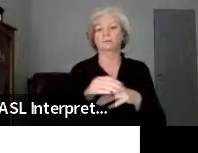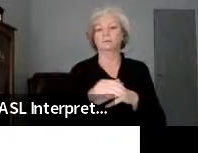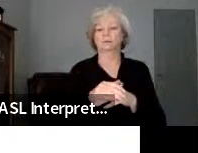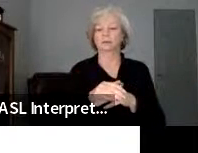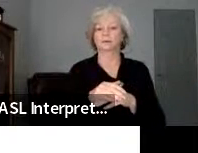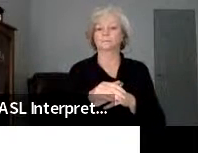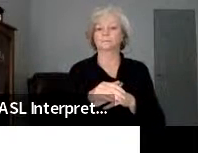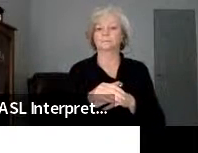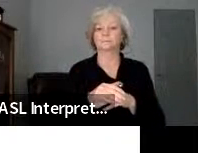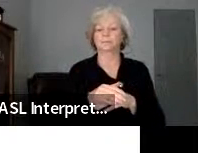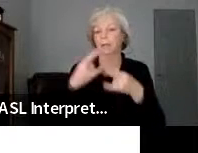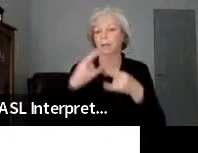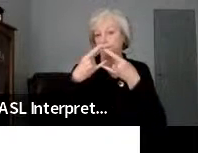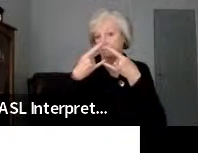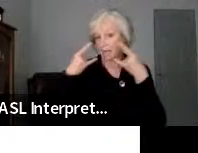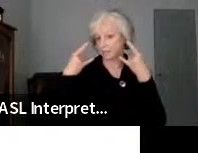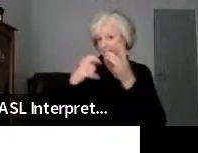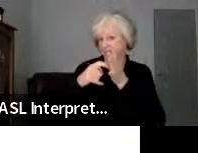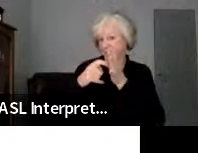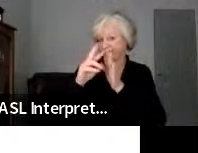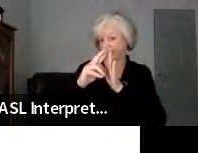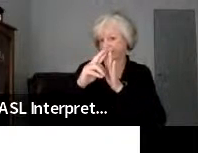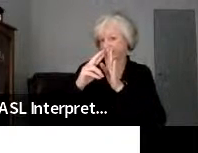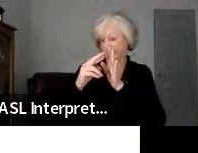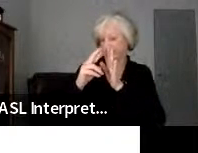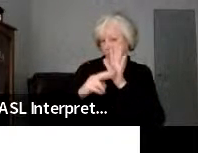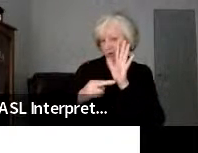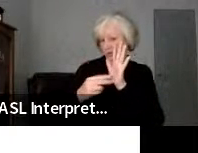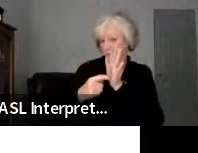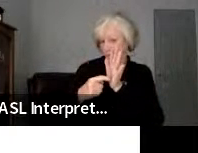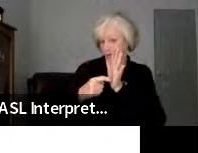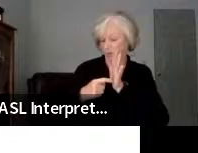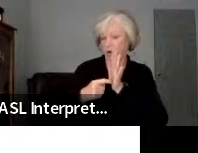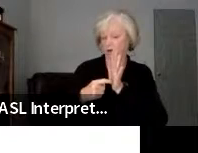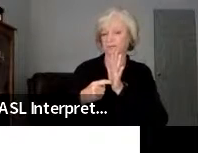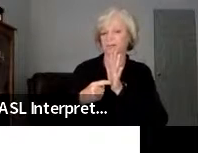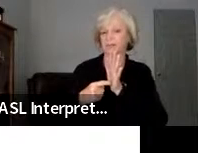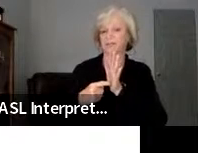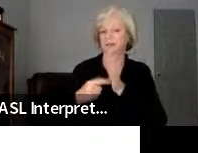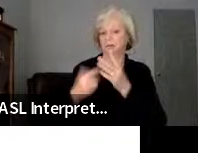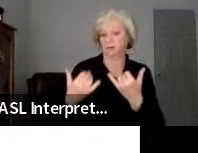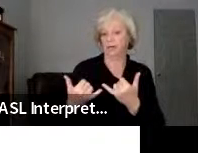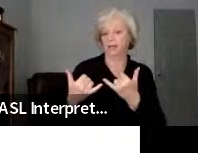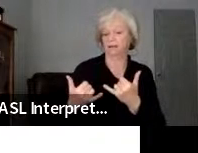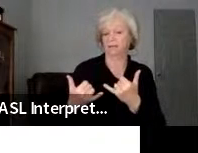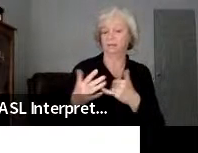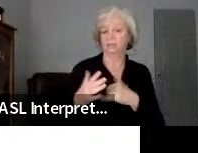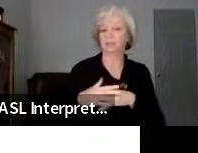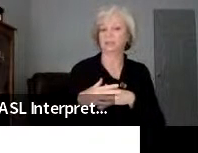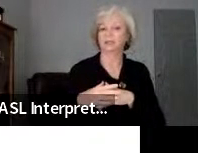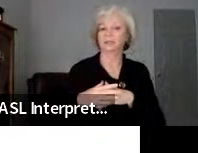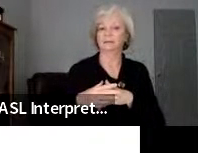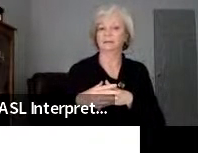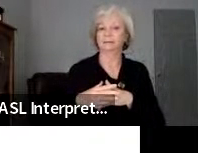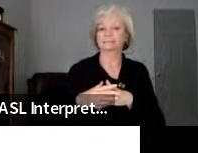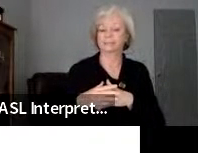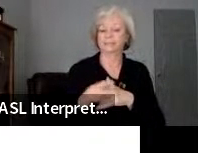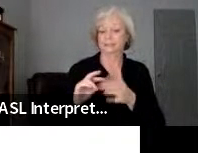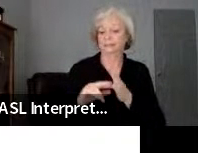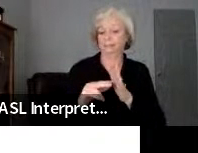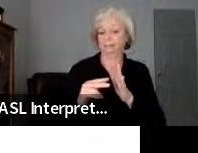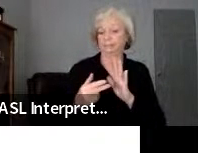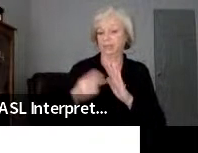think, masking requirements, even though we have a lot of masking requirements right now, those are not going to be with